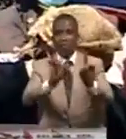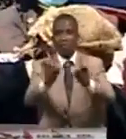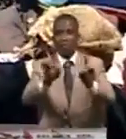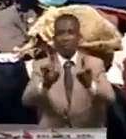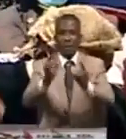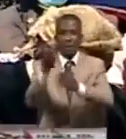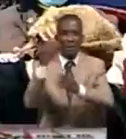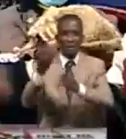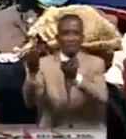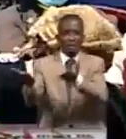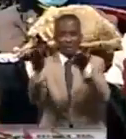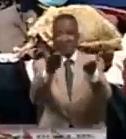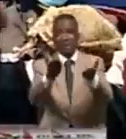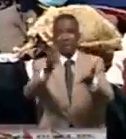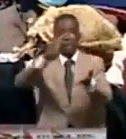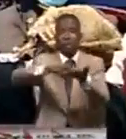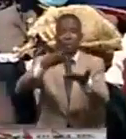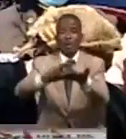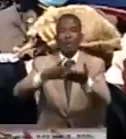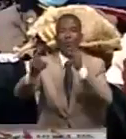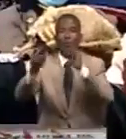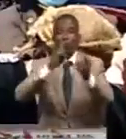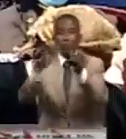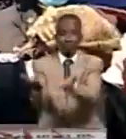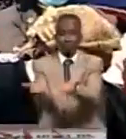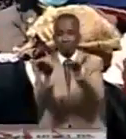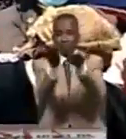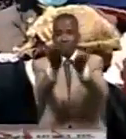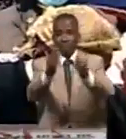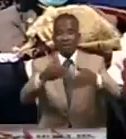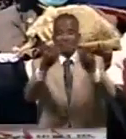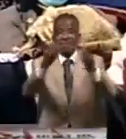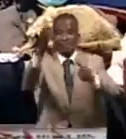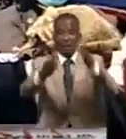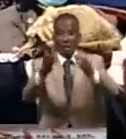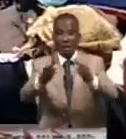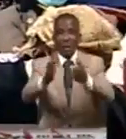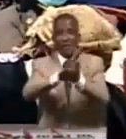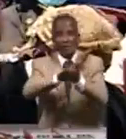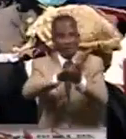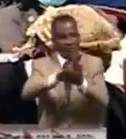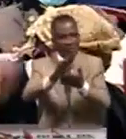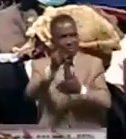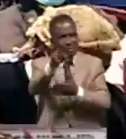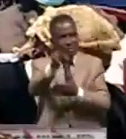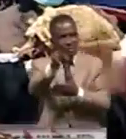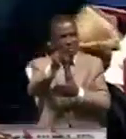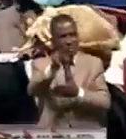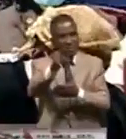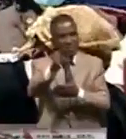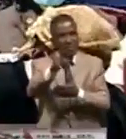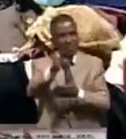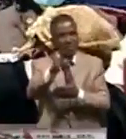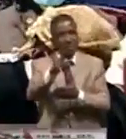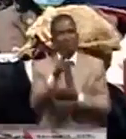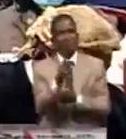to submit the witness statement to the court is a clear indication that they made an election to